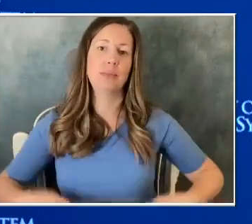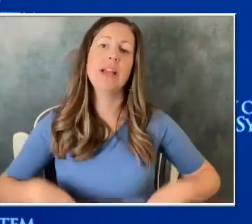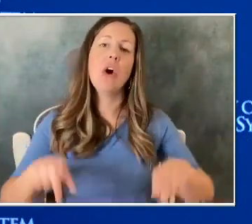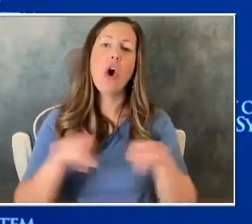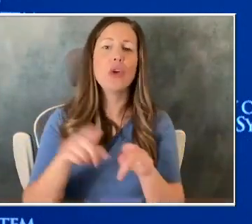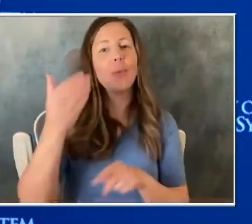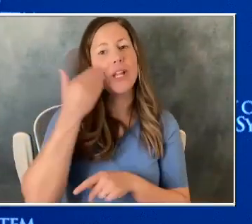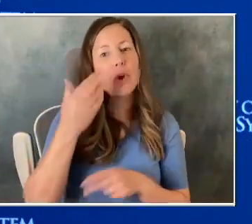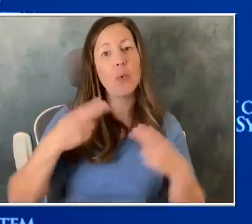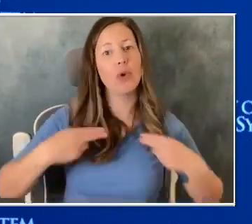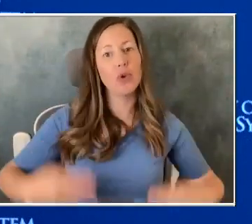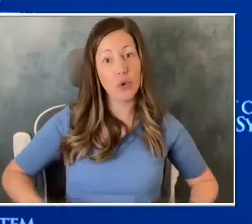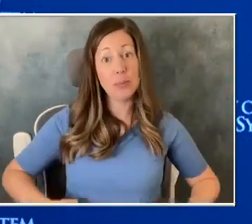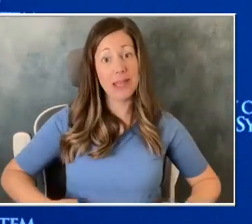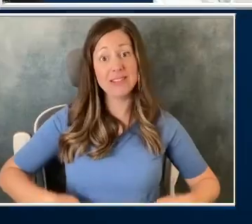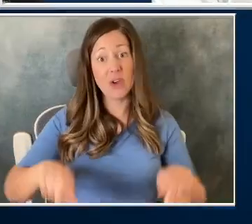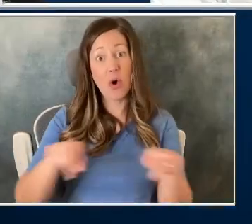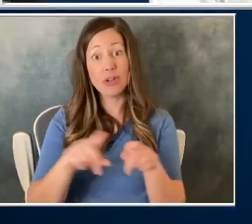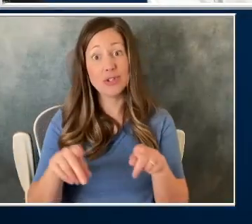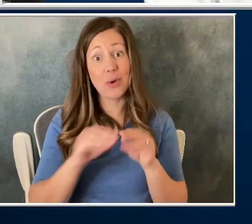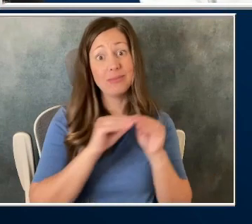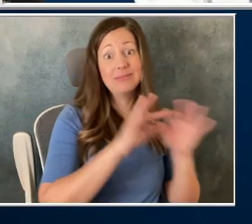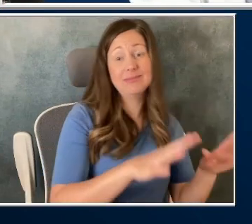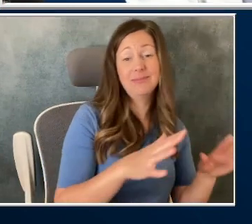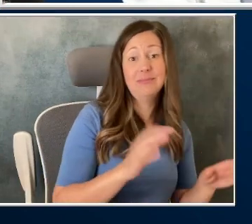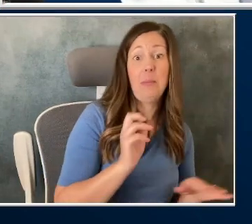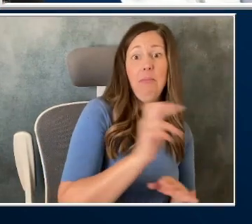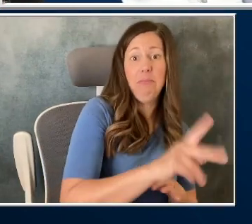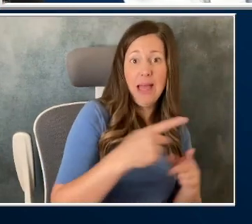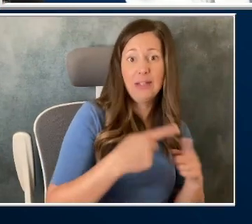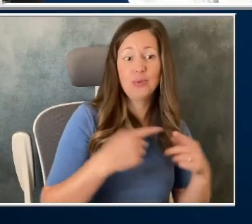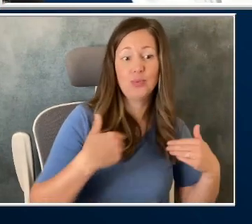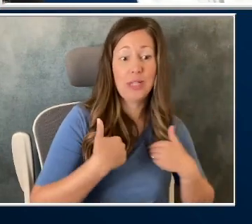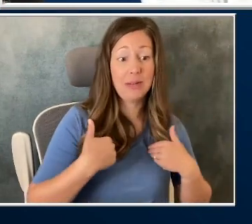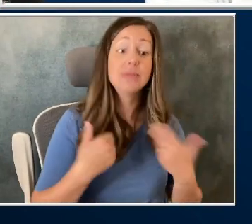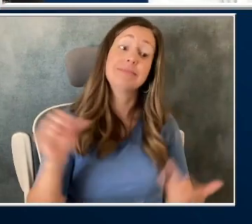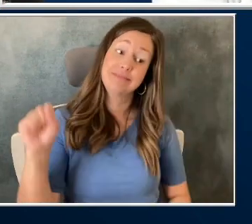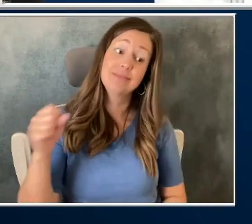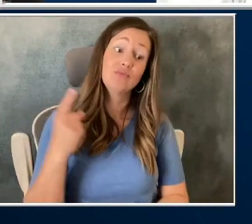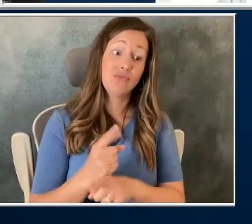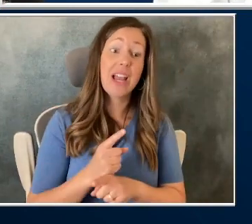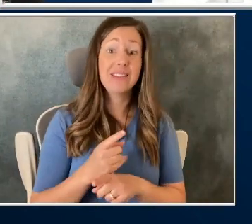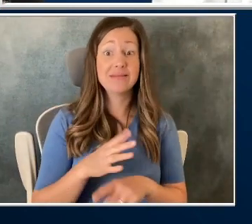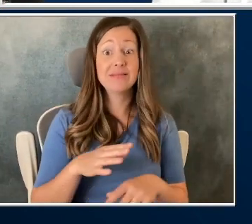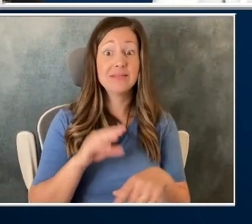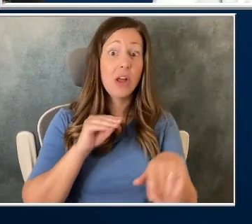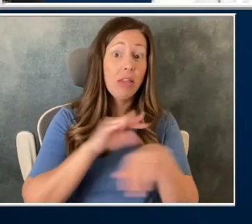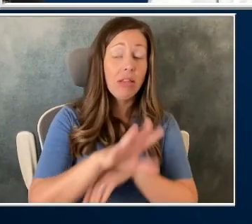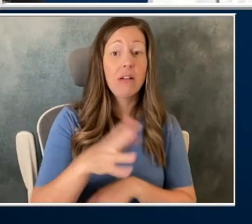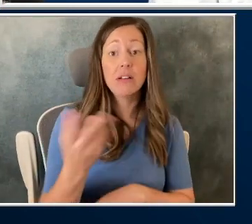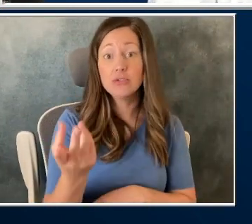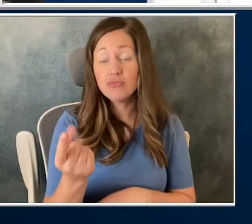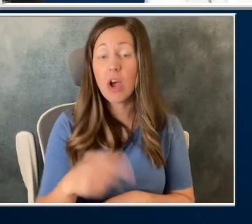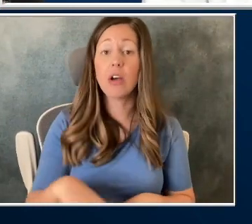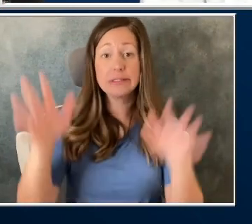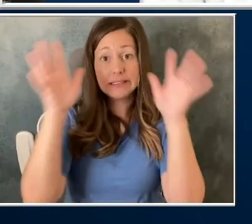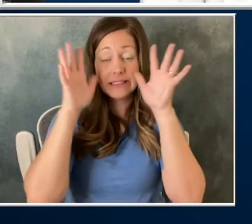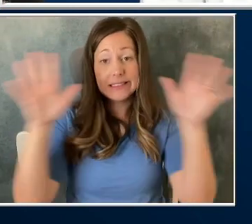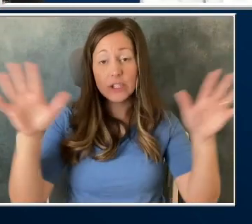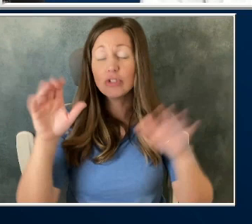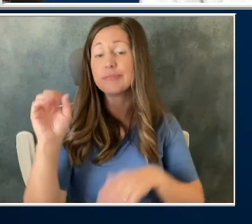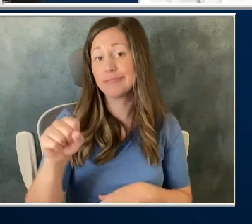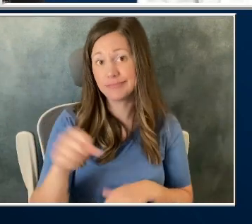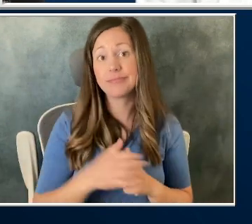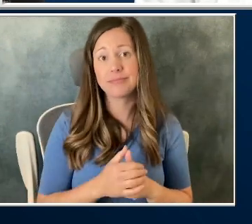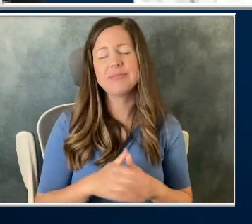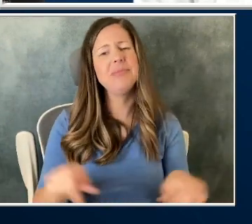back into other animals as well. So we just talked about it last week that we're spilling into the deer, we spilled into the dogs, and the SARS-CoV-2. And we have to remember, there have been a